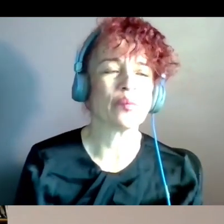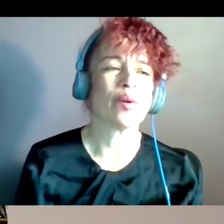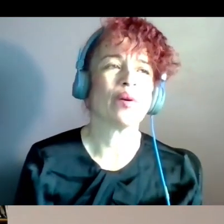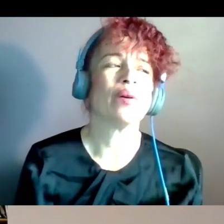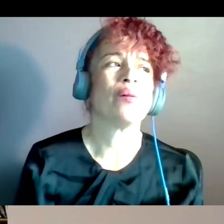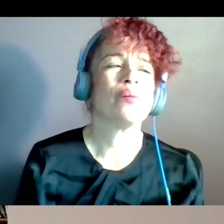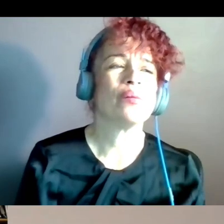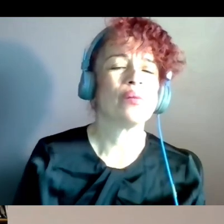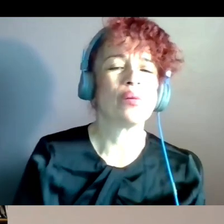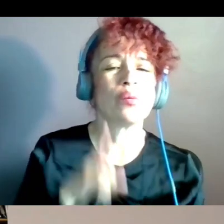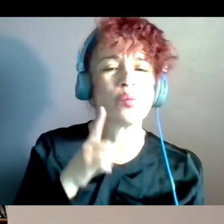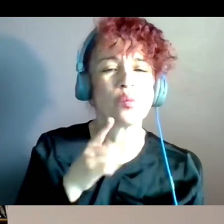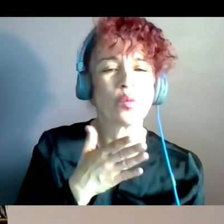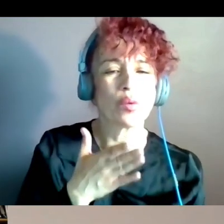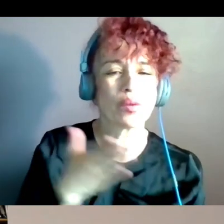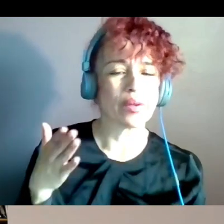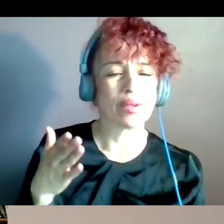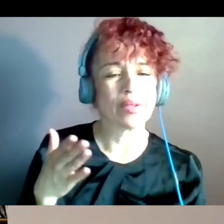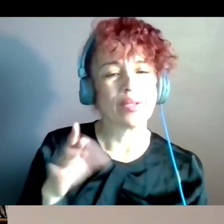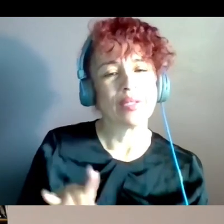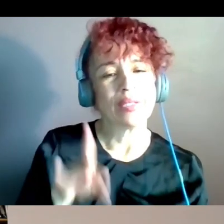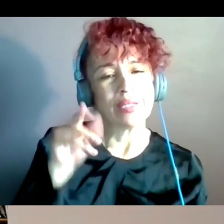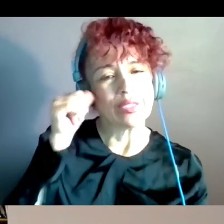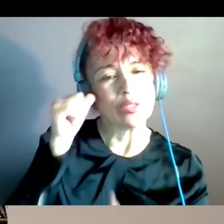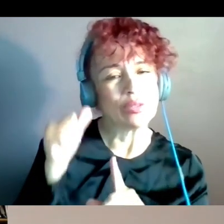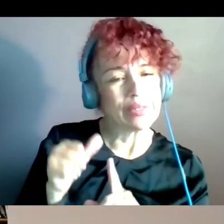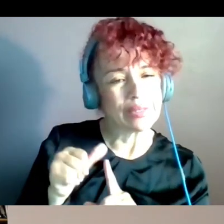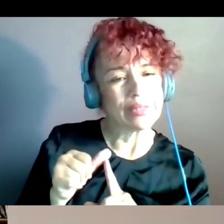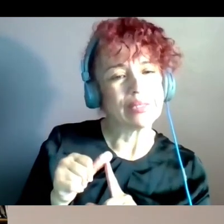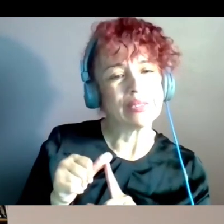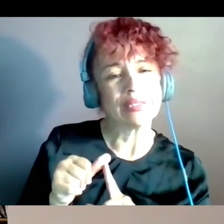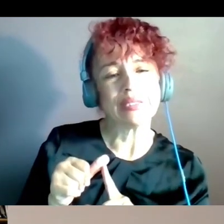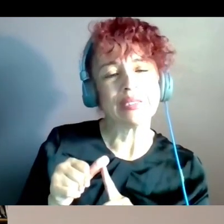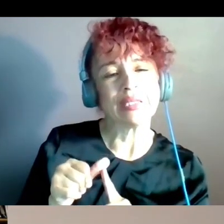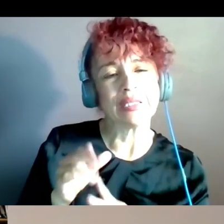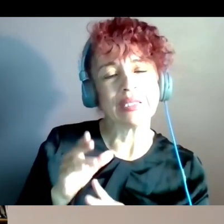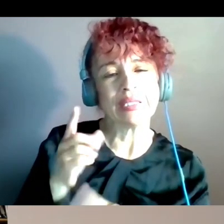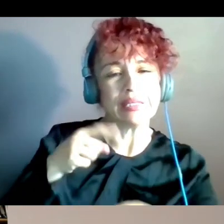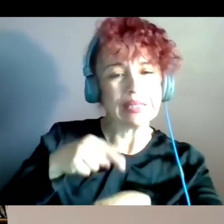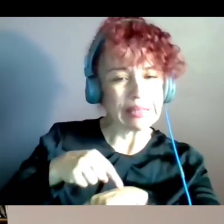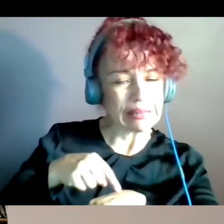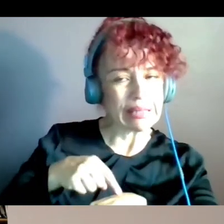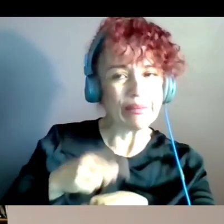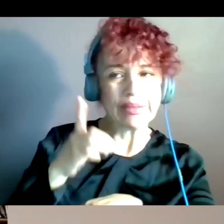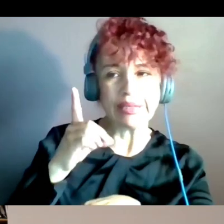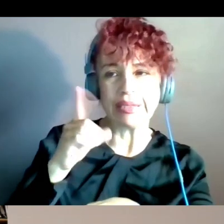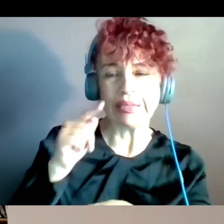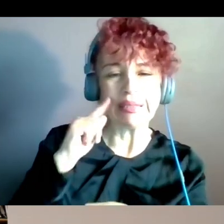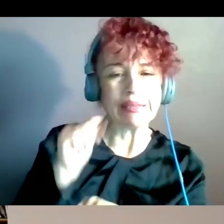And one of the things that I've taken to reminding other people who create is to sign and date everything.